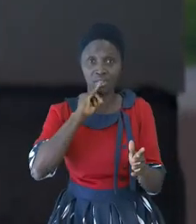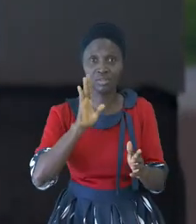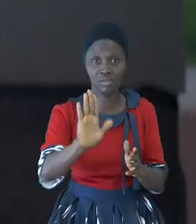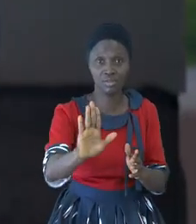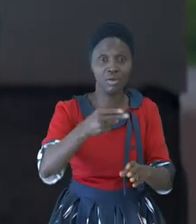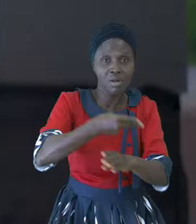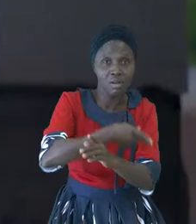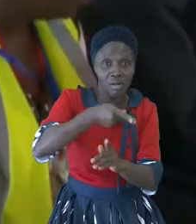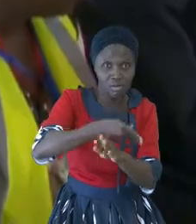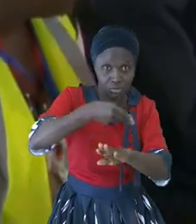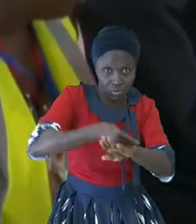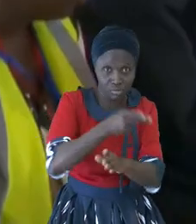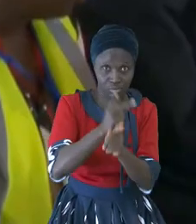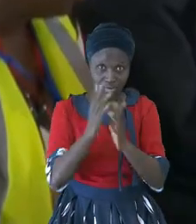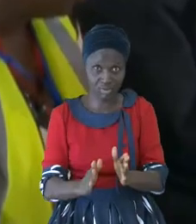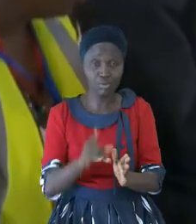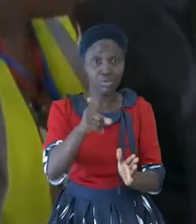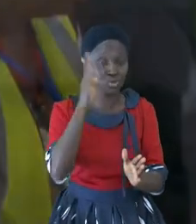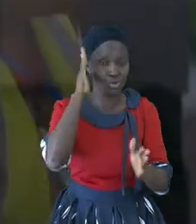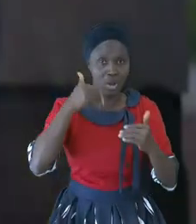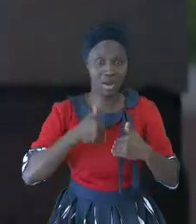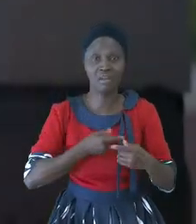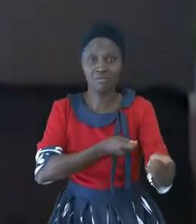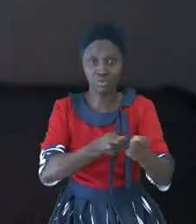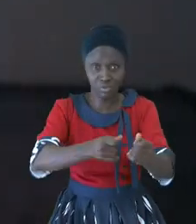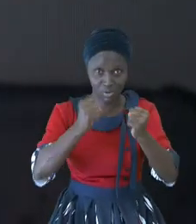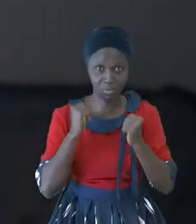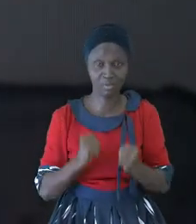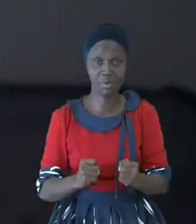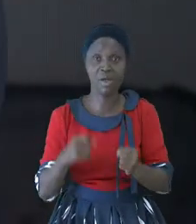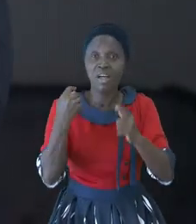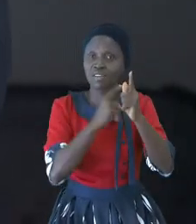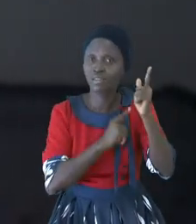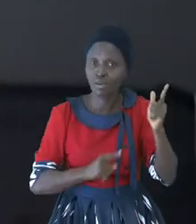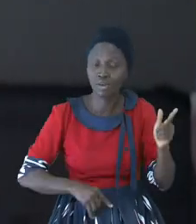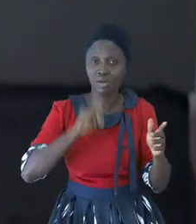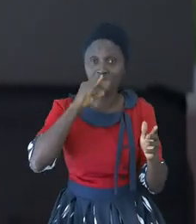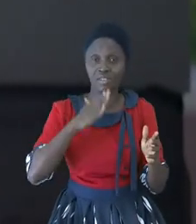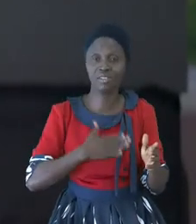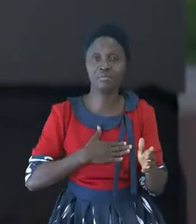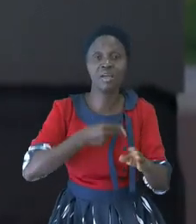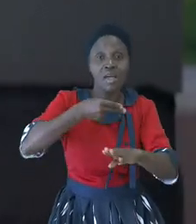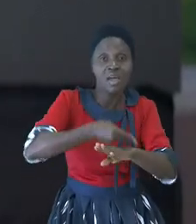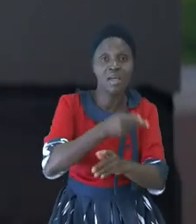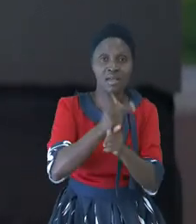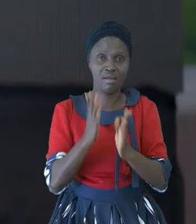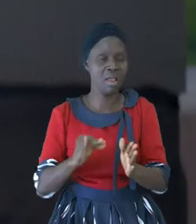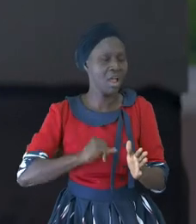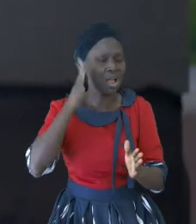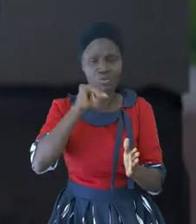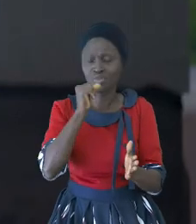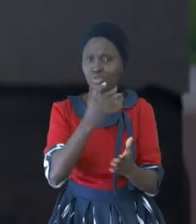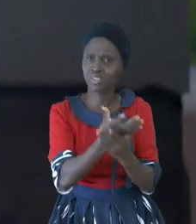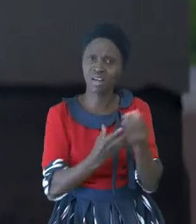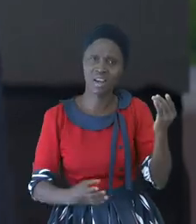have deliverance. You'll have dominion. The Lord is my shepherd, I will not lack energy. Energy,